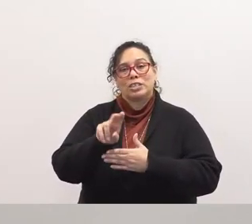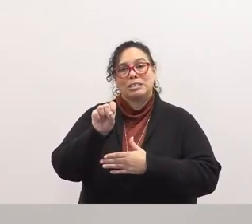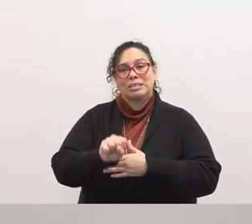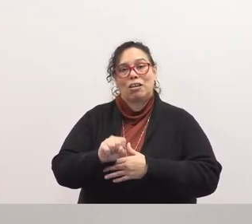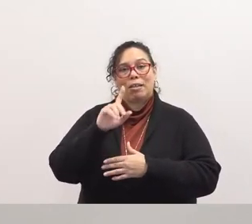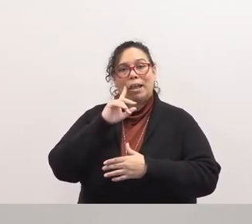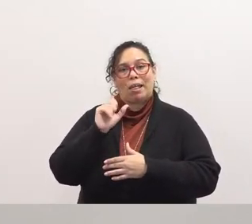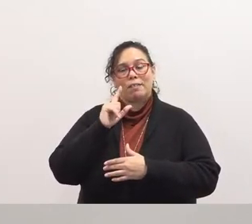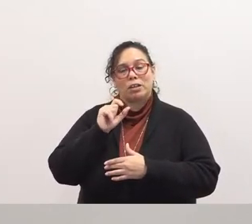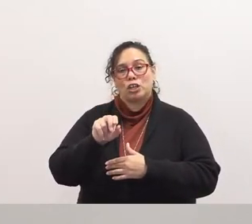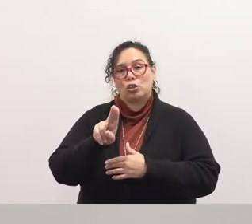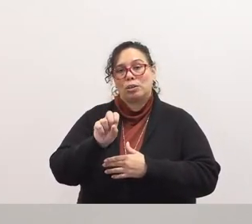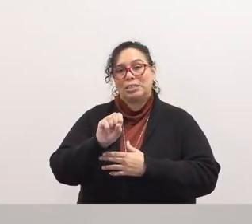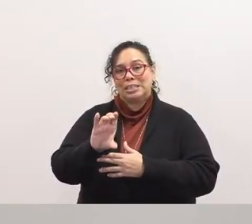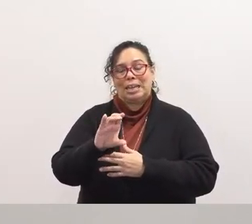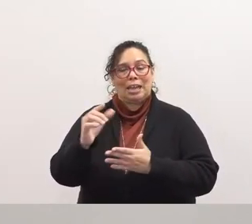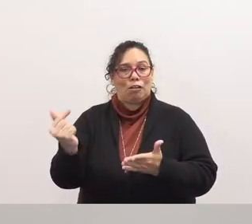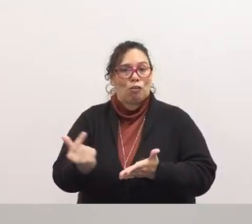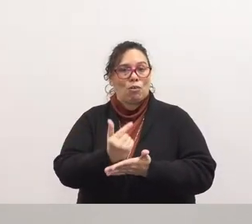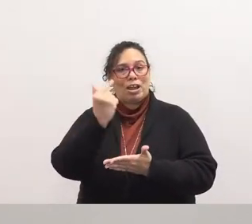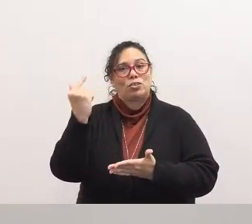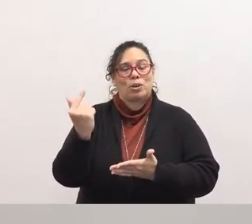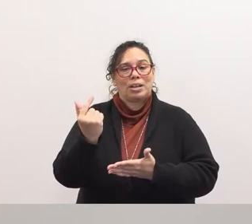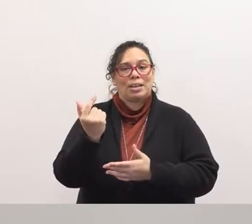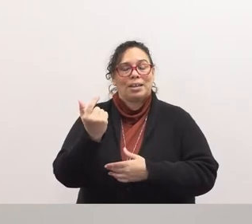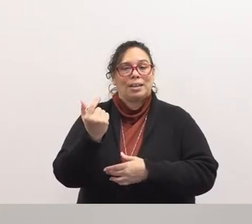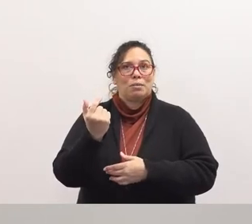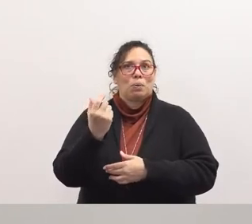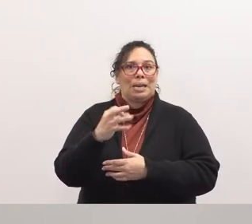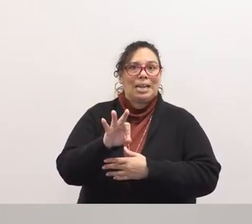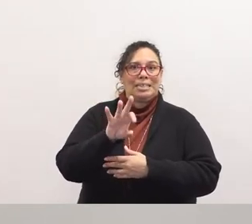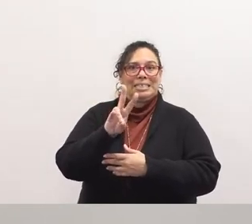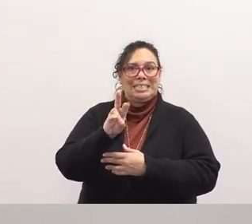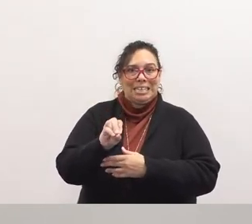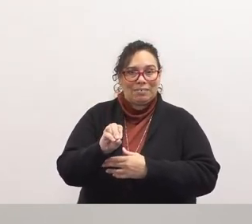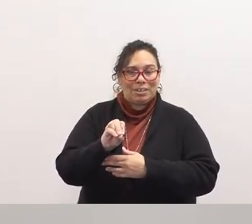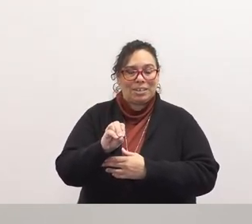California, where he graduated in 1970